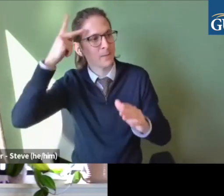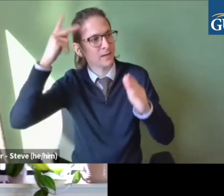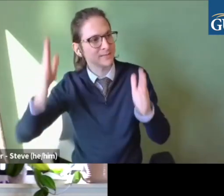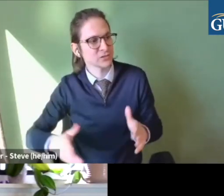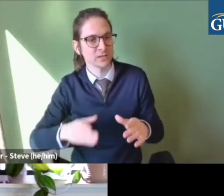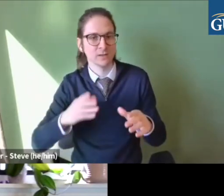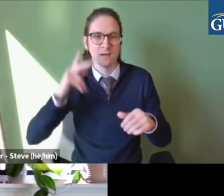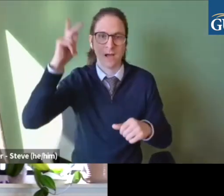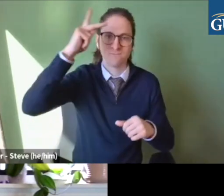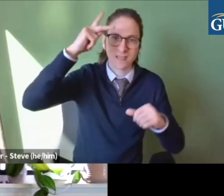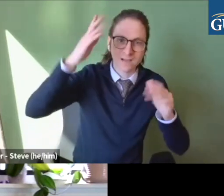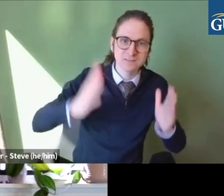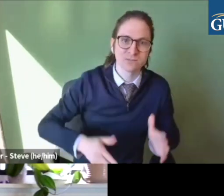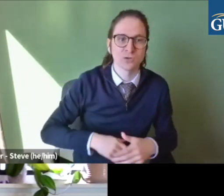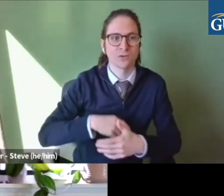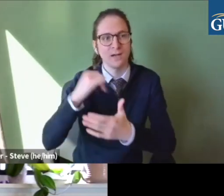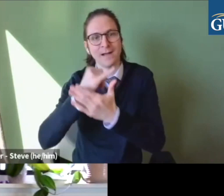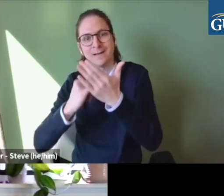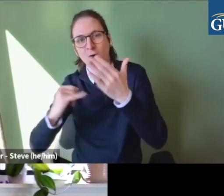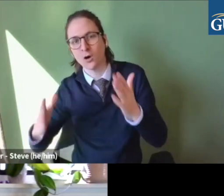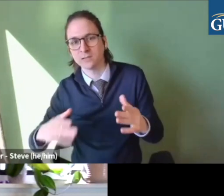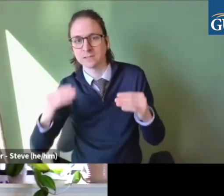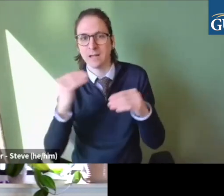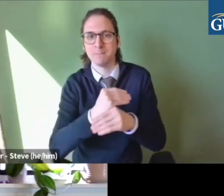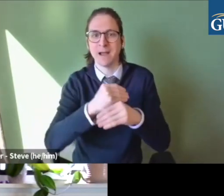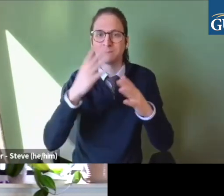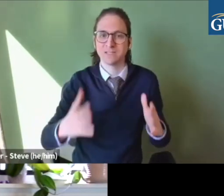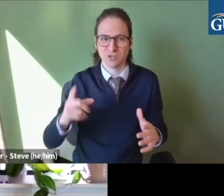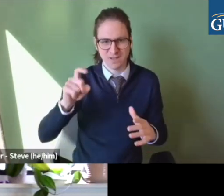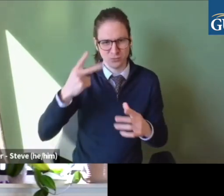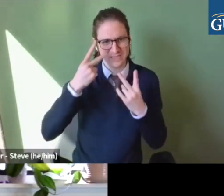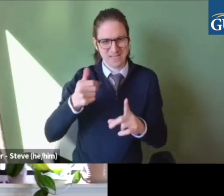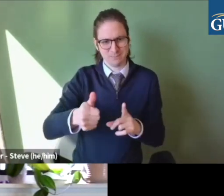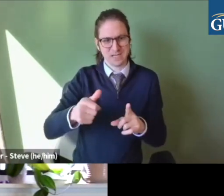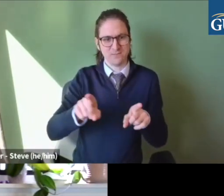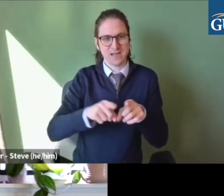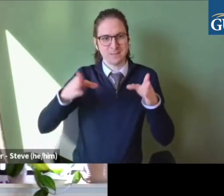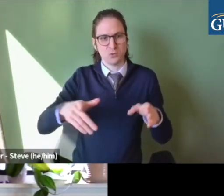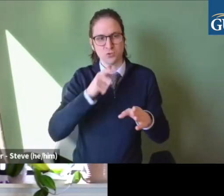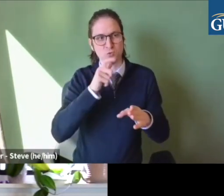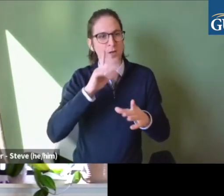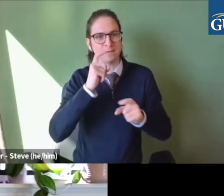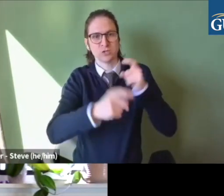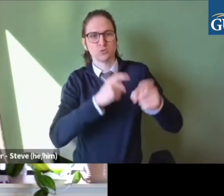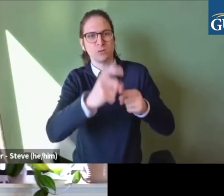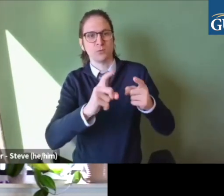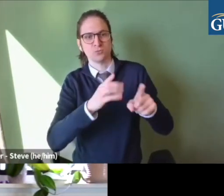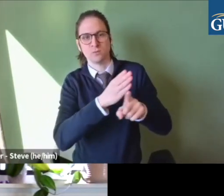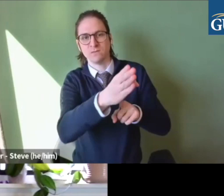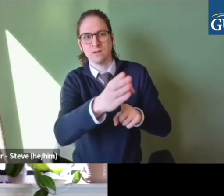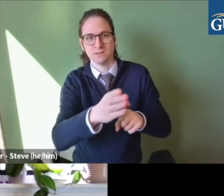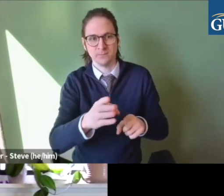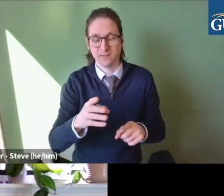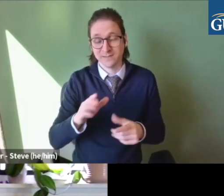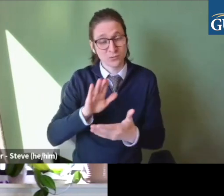mathematician or an artist, right? We're often in our research systematically focusing on the transfer of knowledge,